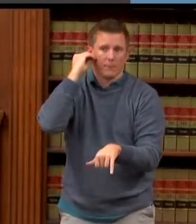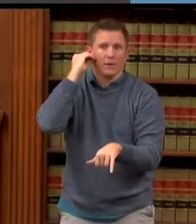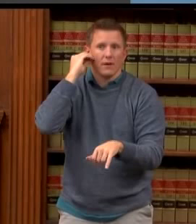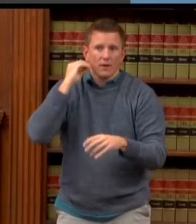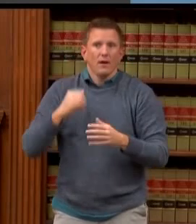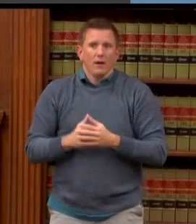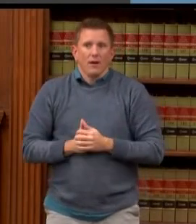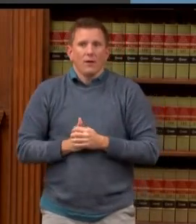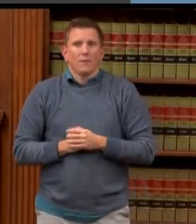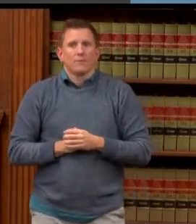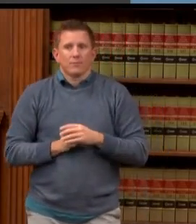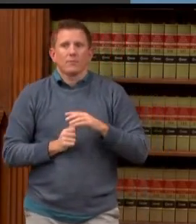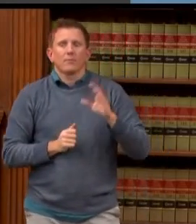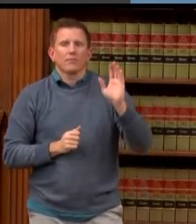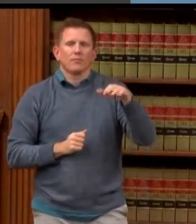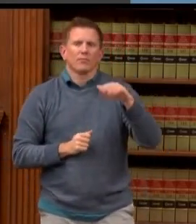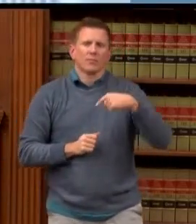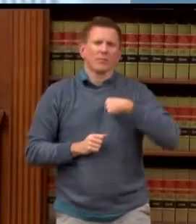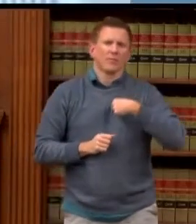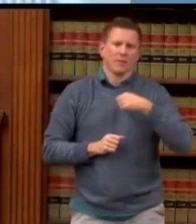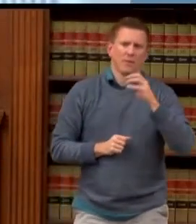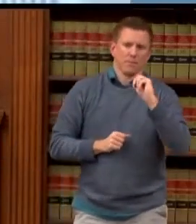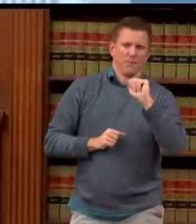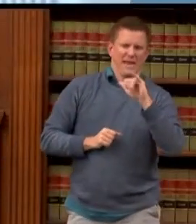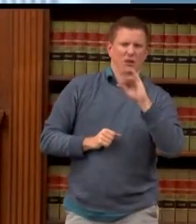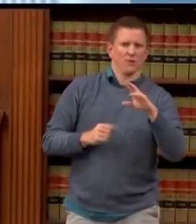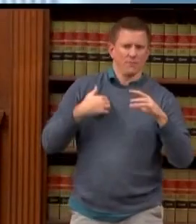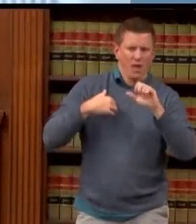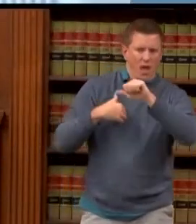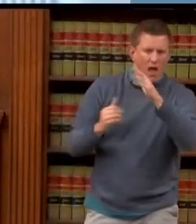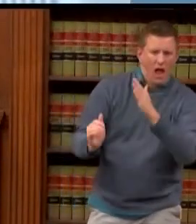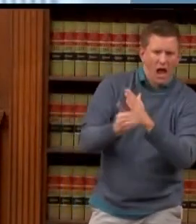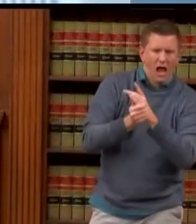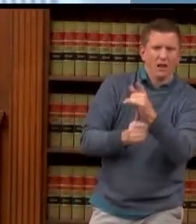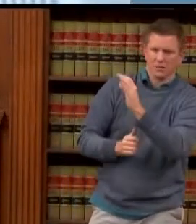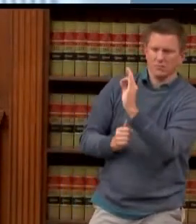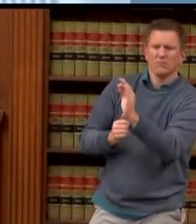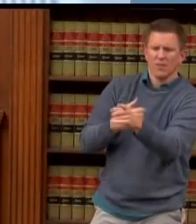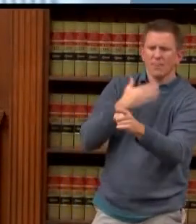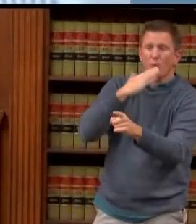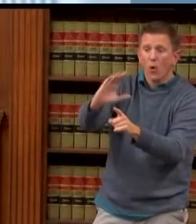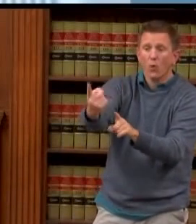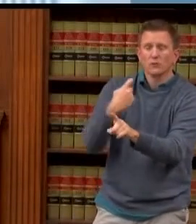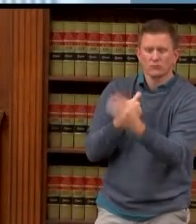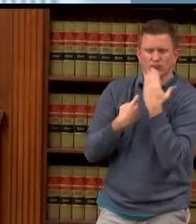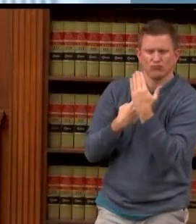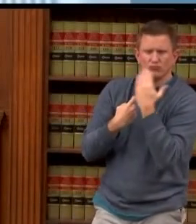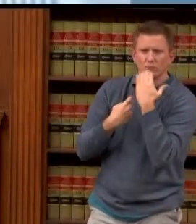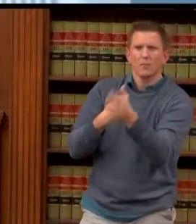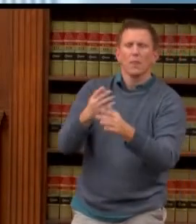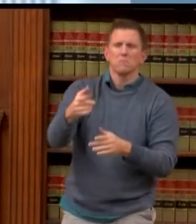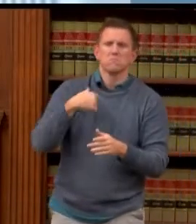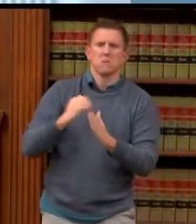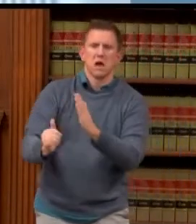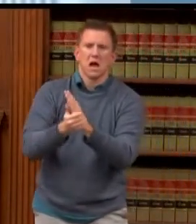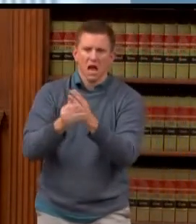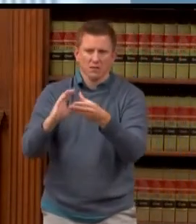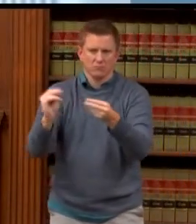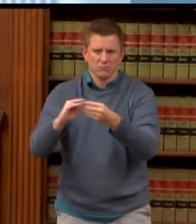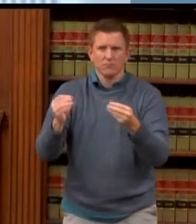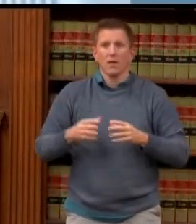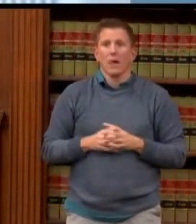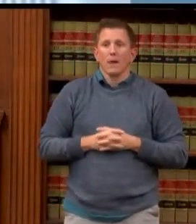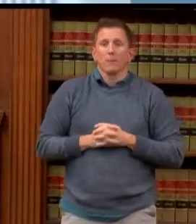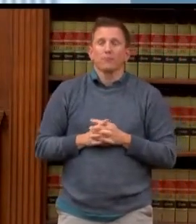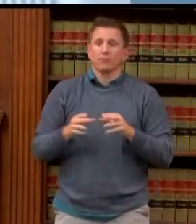do appreciate you asking the question. I think it's important to note that in March and April, when we had to do the